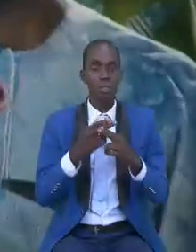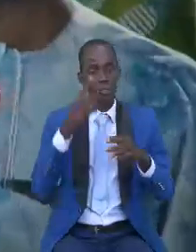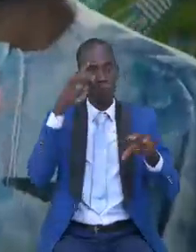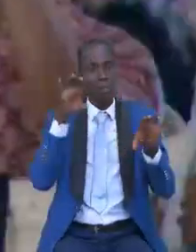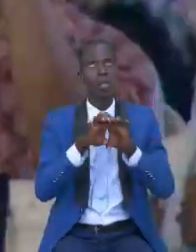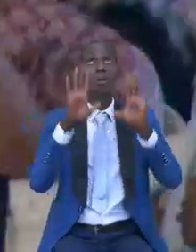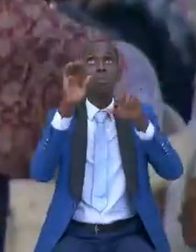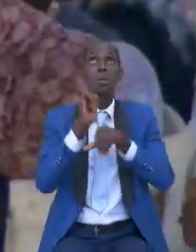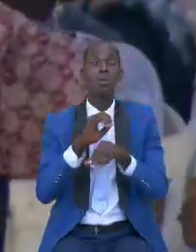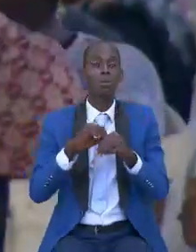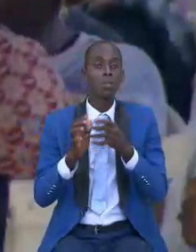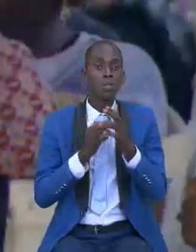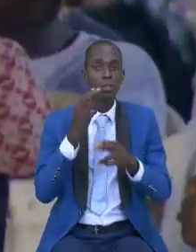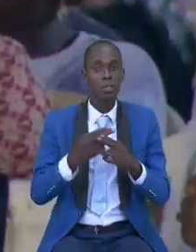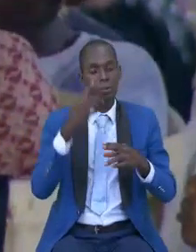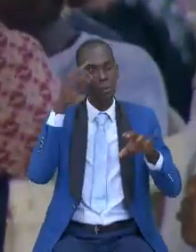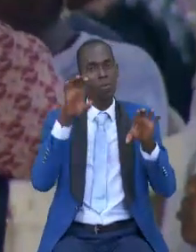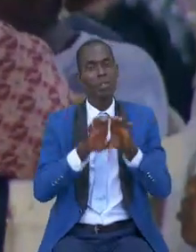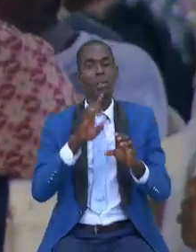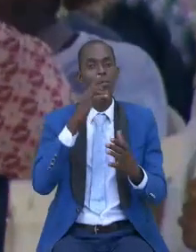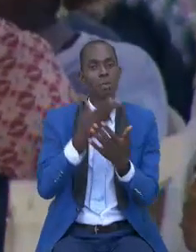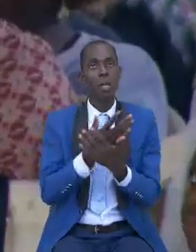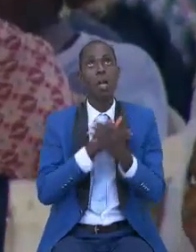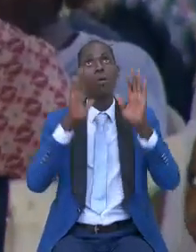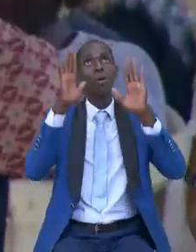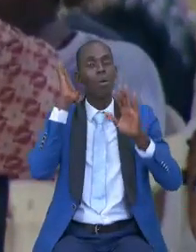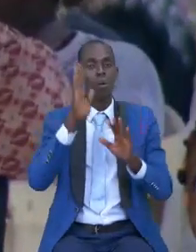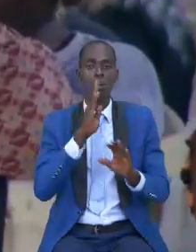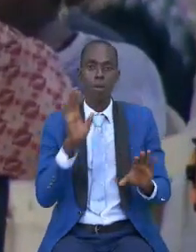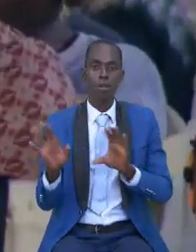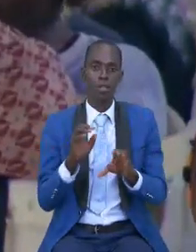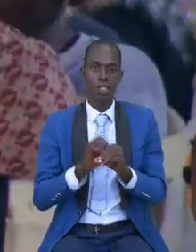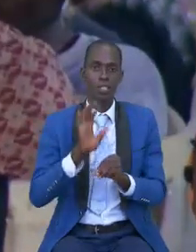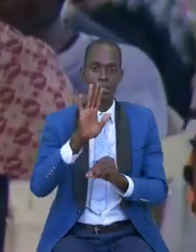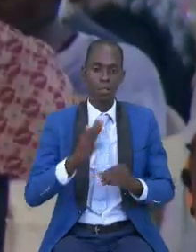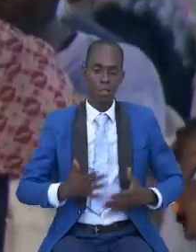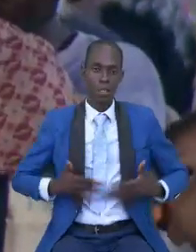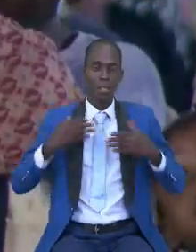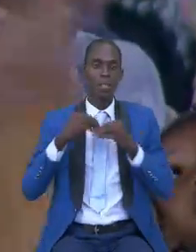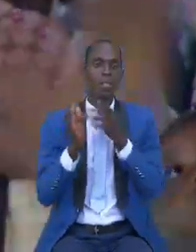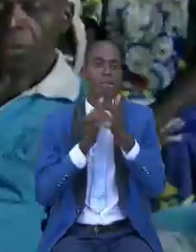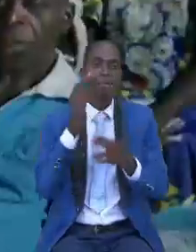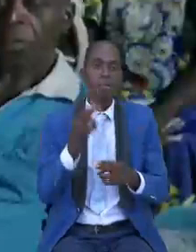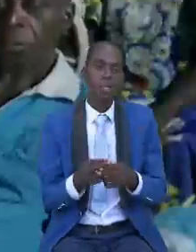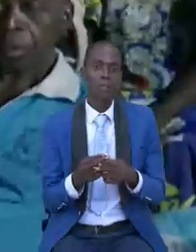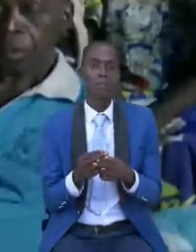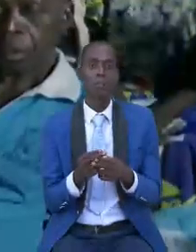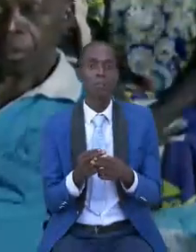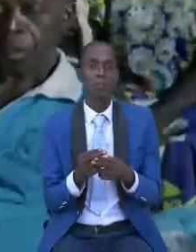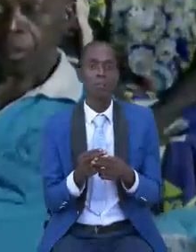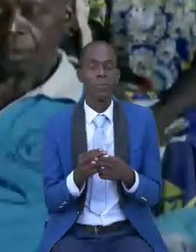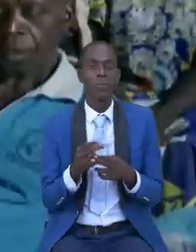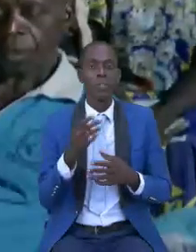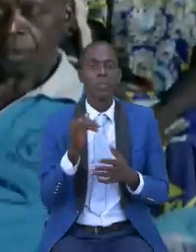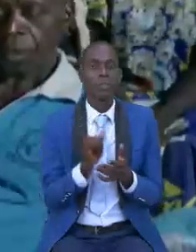miracle. Covenant signs and wonders will be done in your life in Jesus' name. That's the